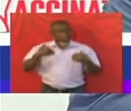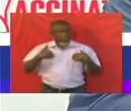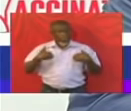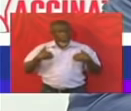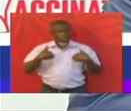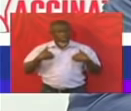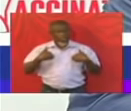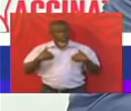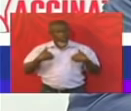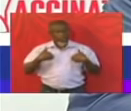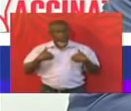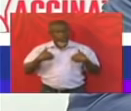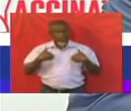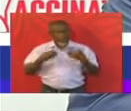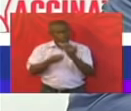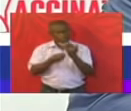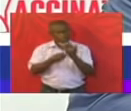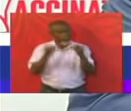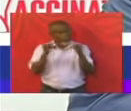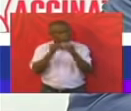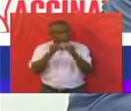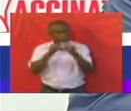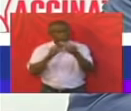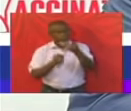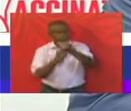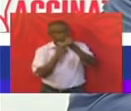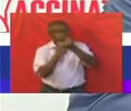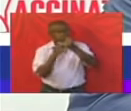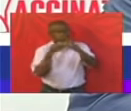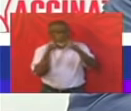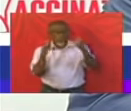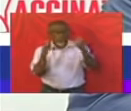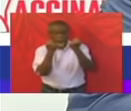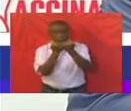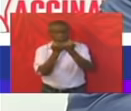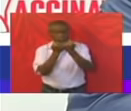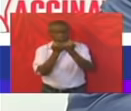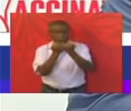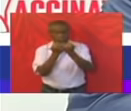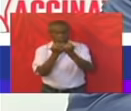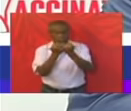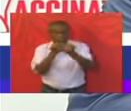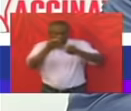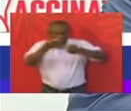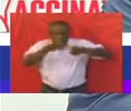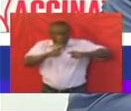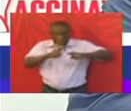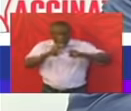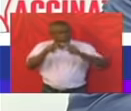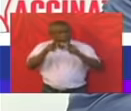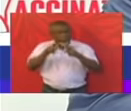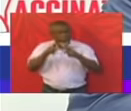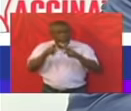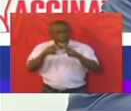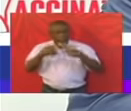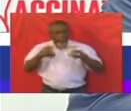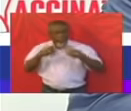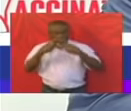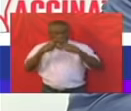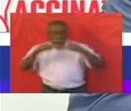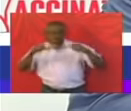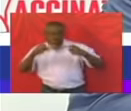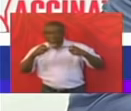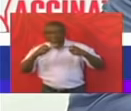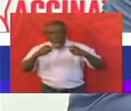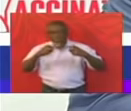level of both training and support to deal with any sort of anaphylactic or allergic reactions that may